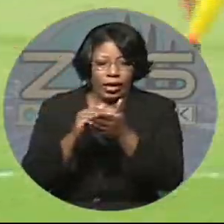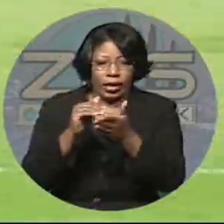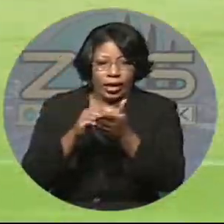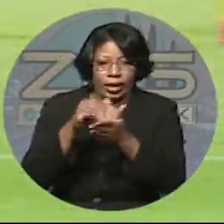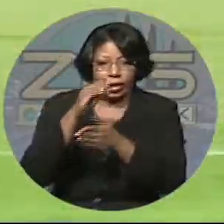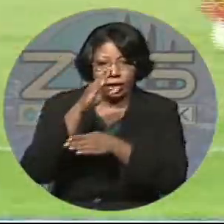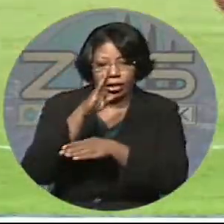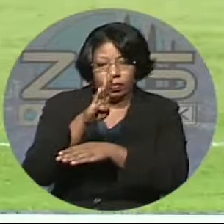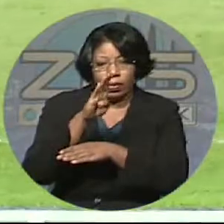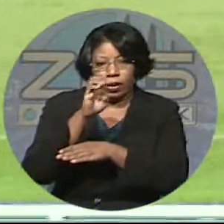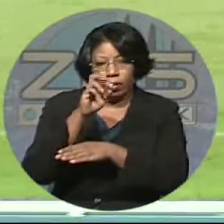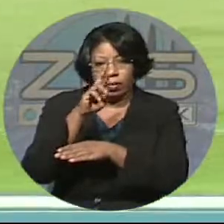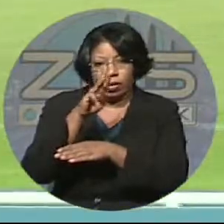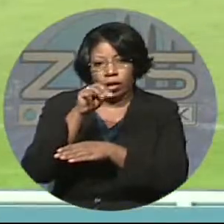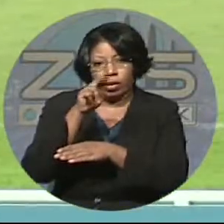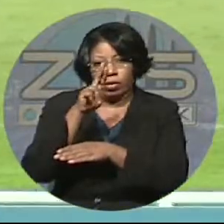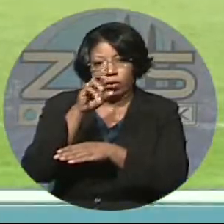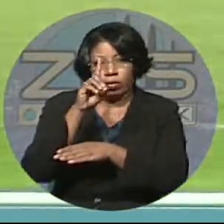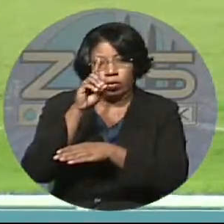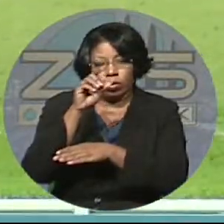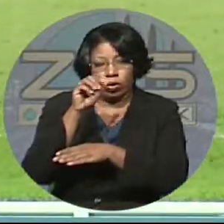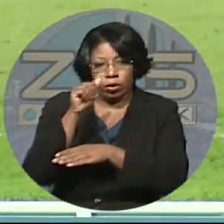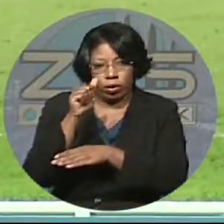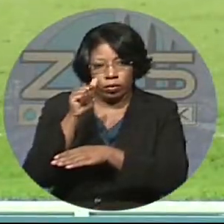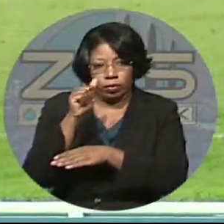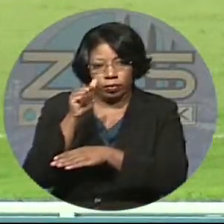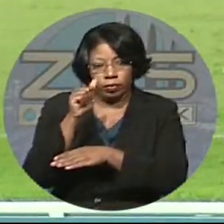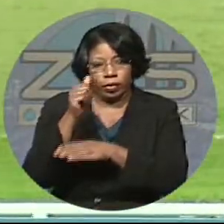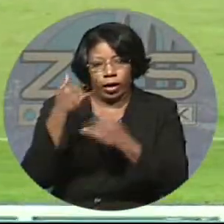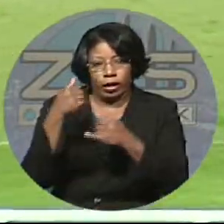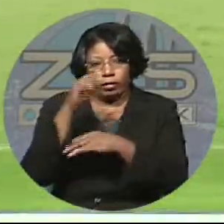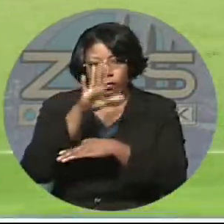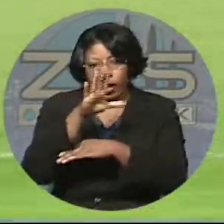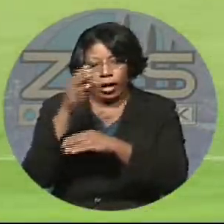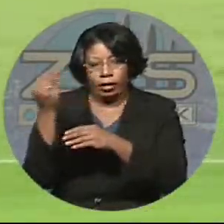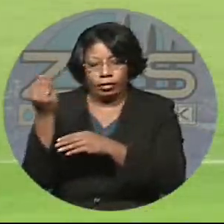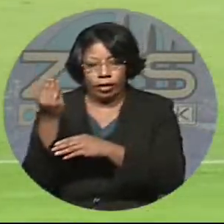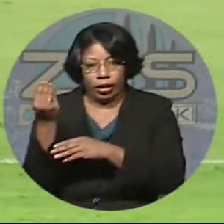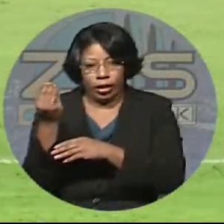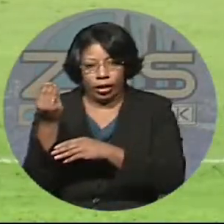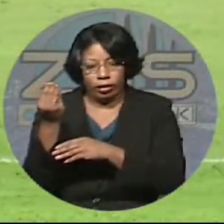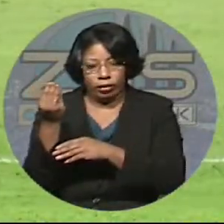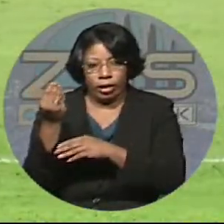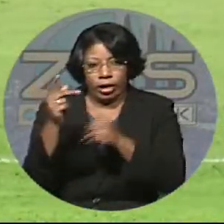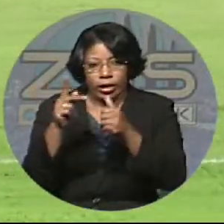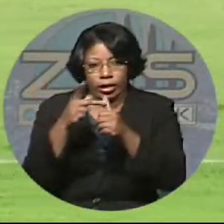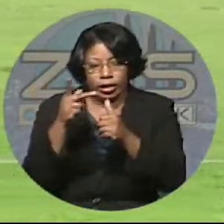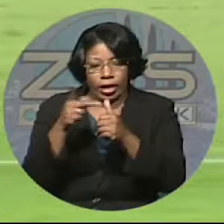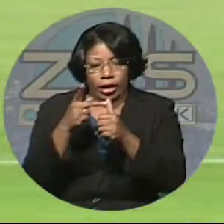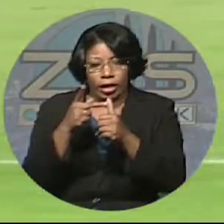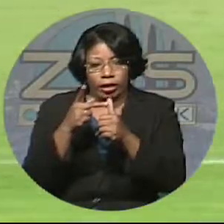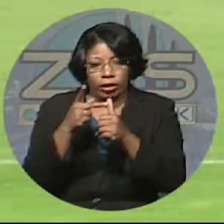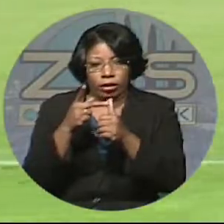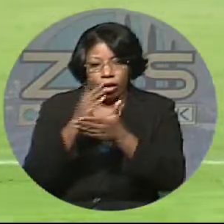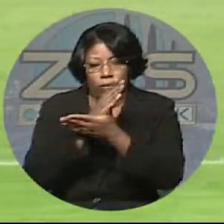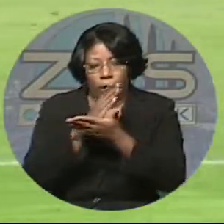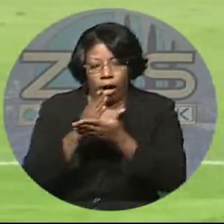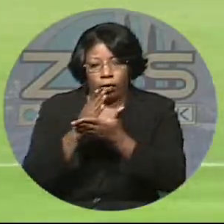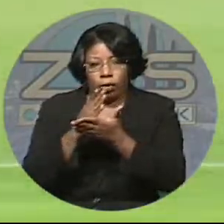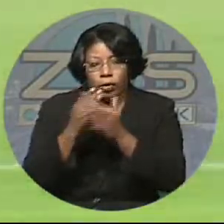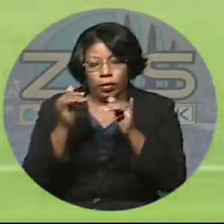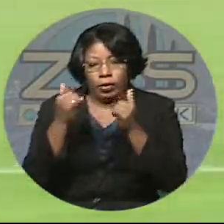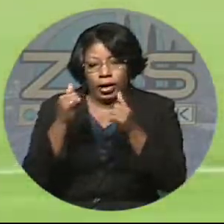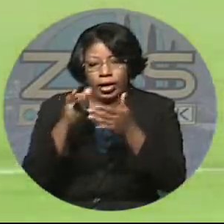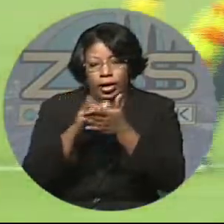and the visitors made a statement, shutting out the home side 5-0. The second leg will be played in Bermuda on Sunday,